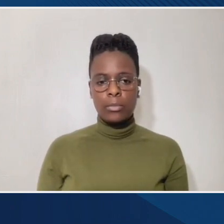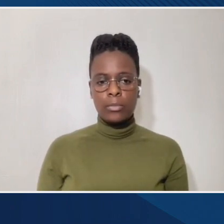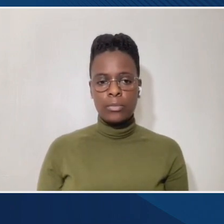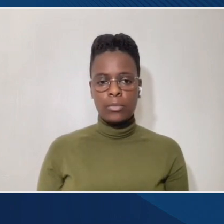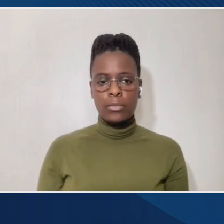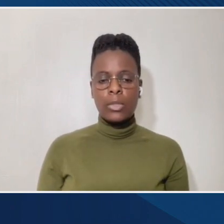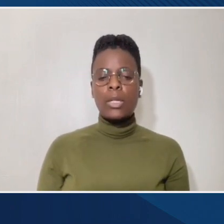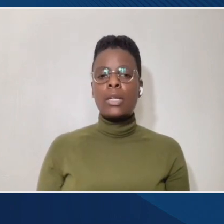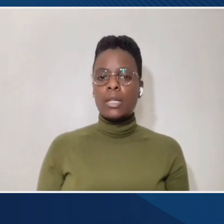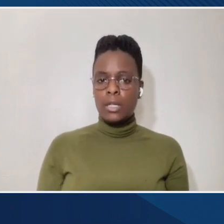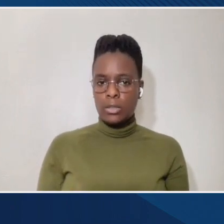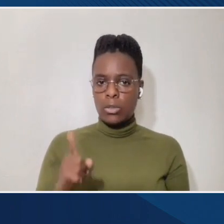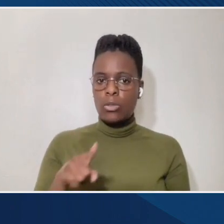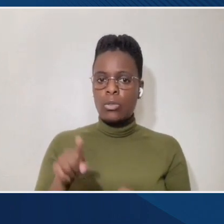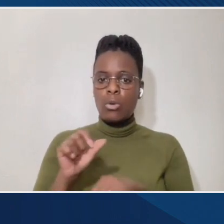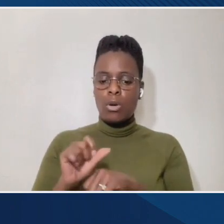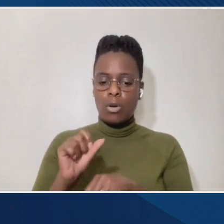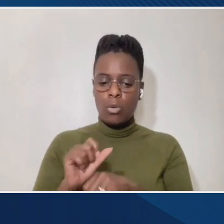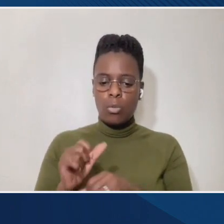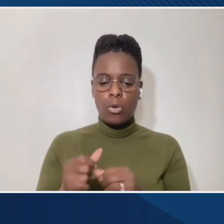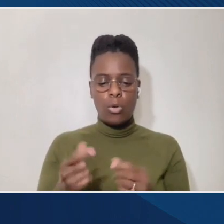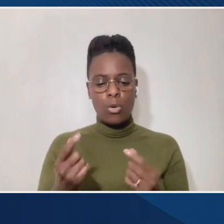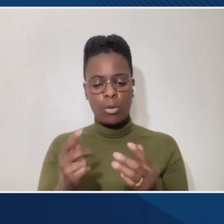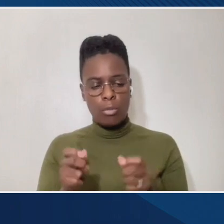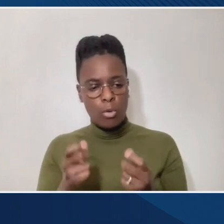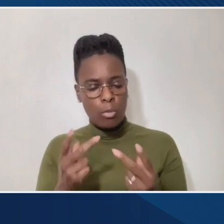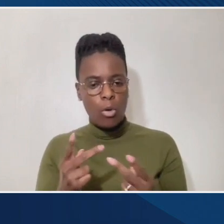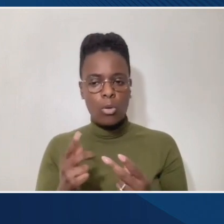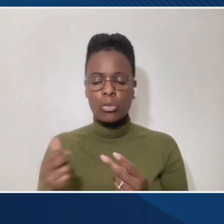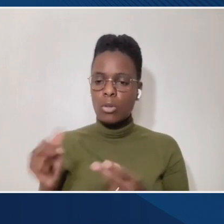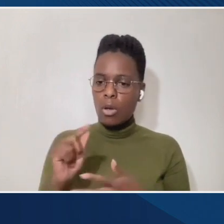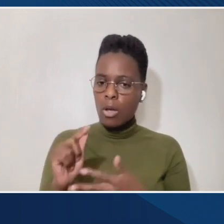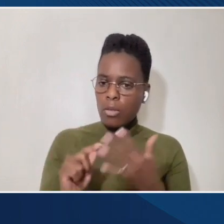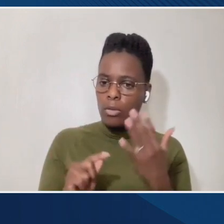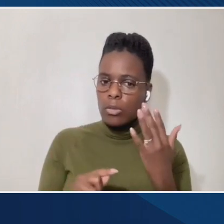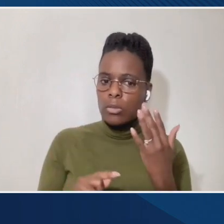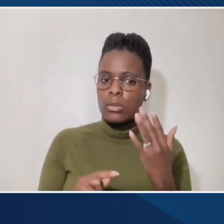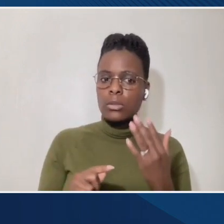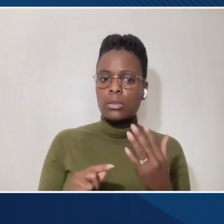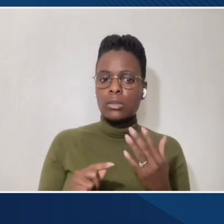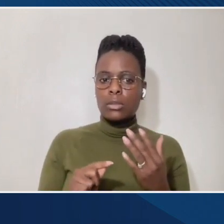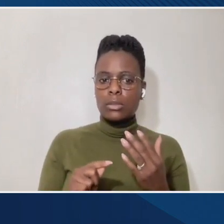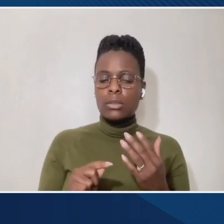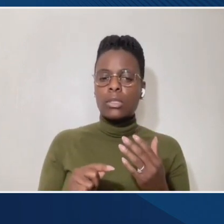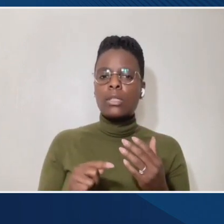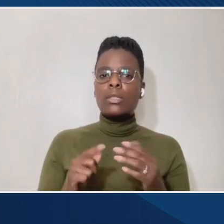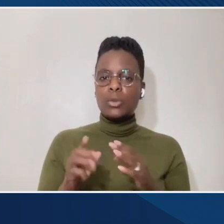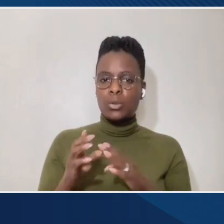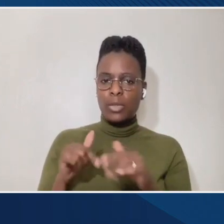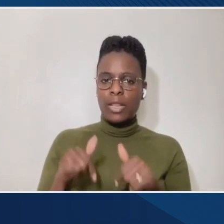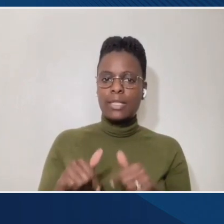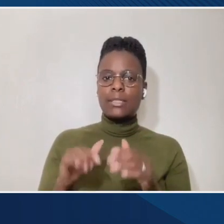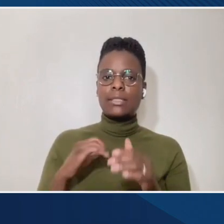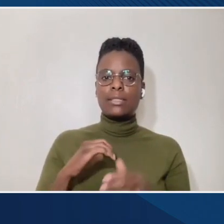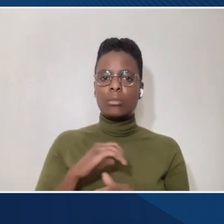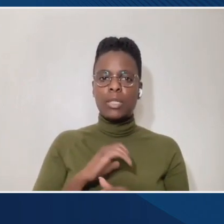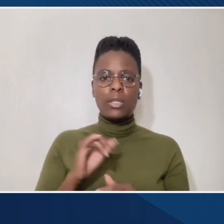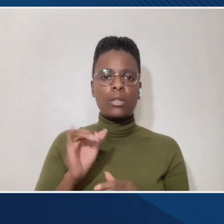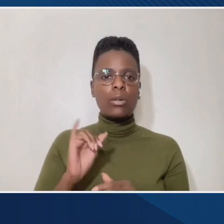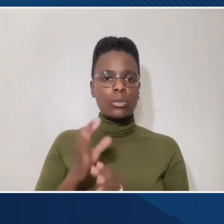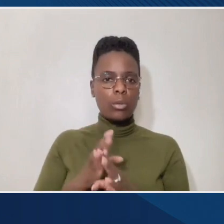right. You got the language. So, all right, cool. So I'd like to take a temperature check, Crystal, if we could, on each of them, like separately. So talent